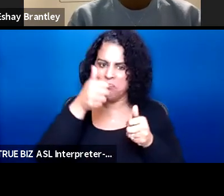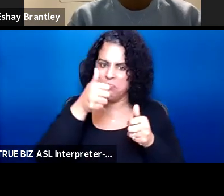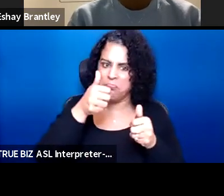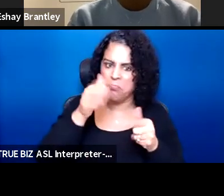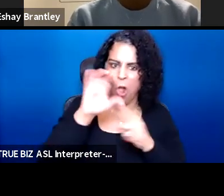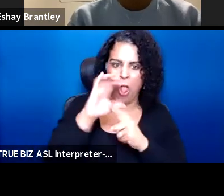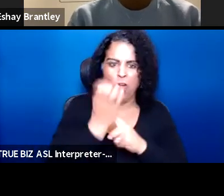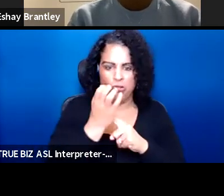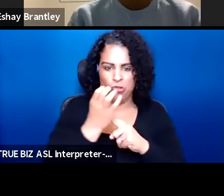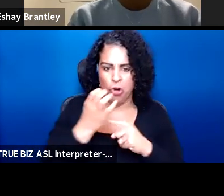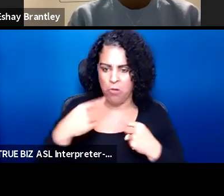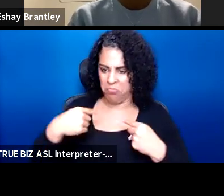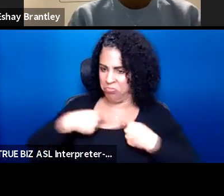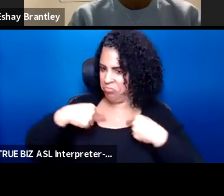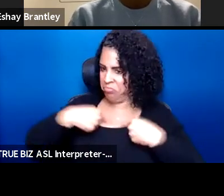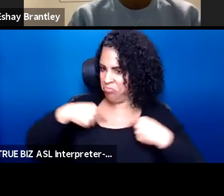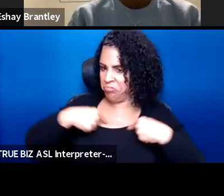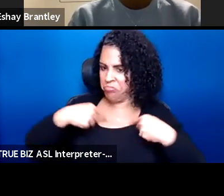is the